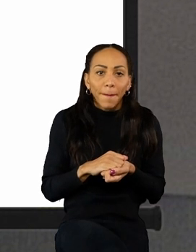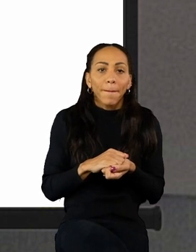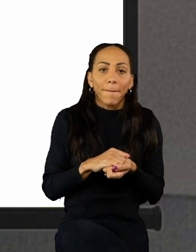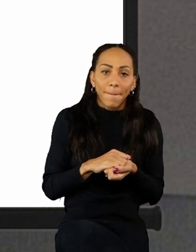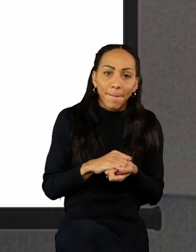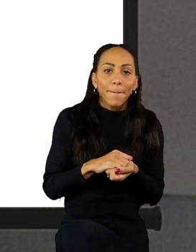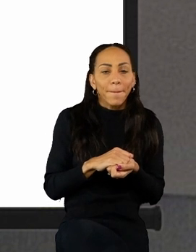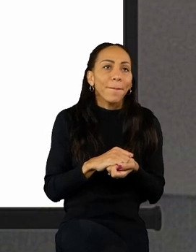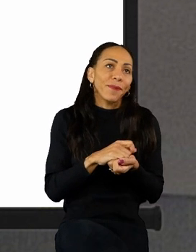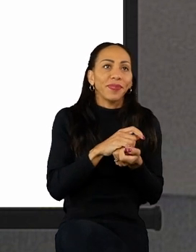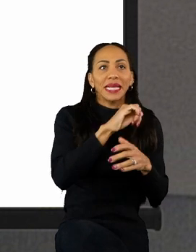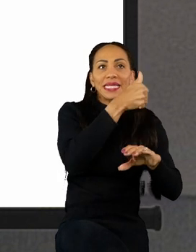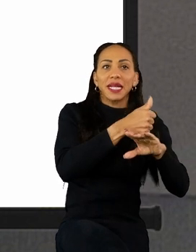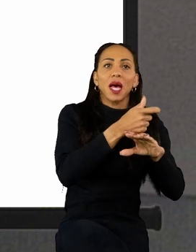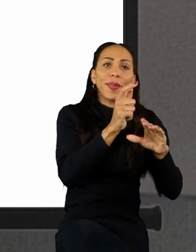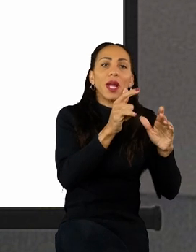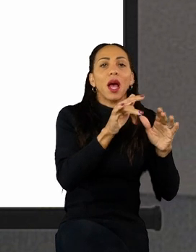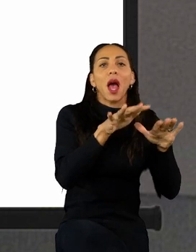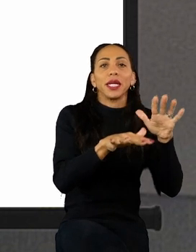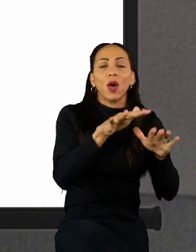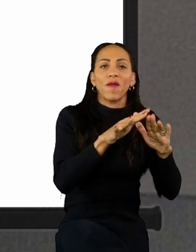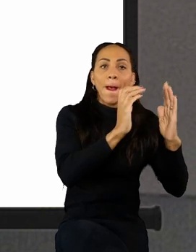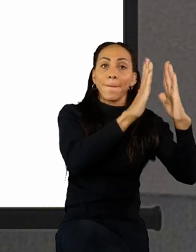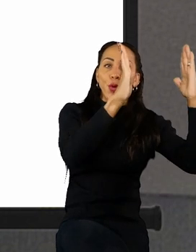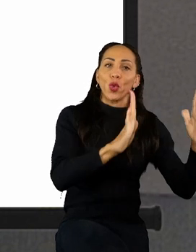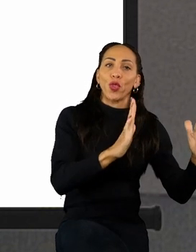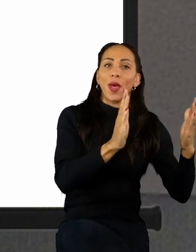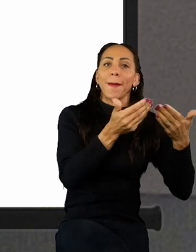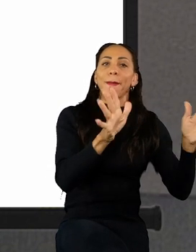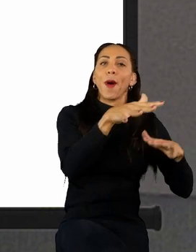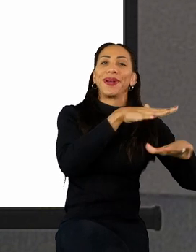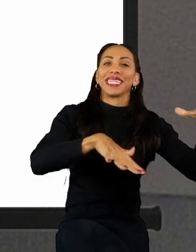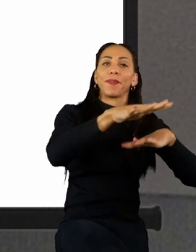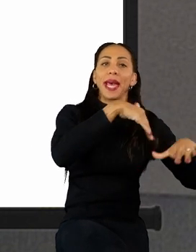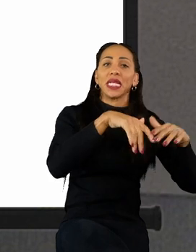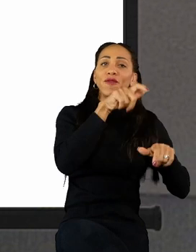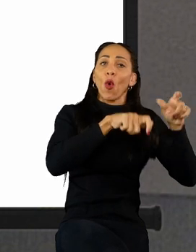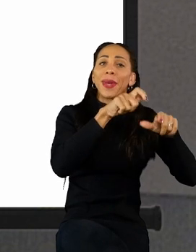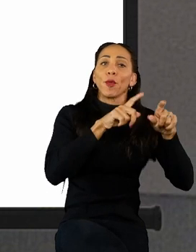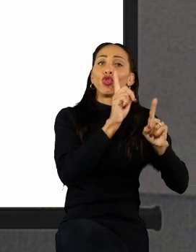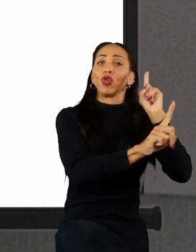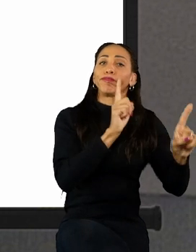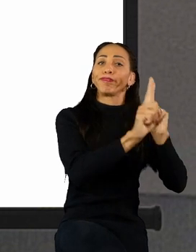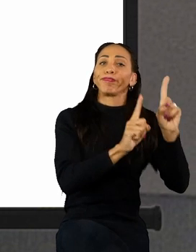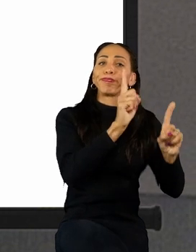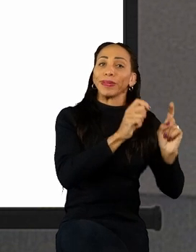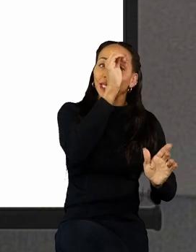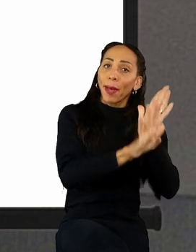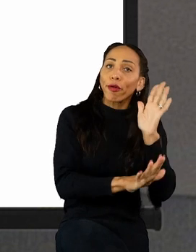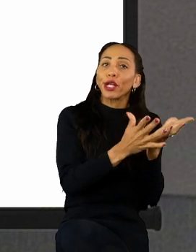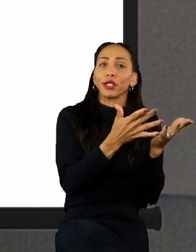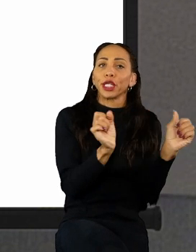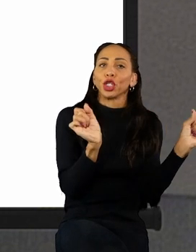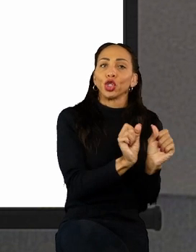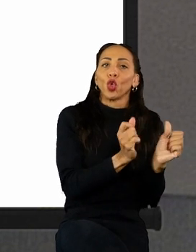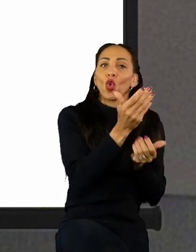sort of booth sort of green screen opportunity in a public space for people to go and experience this short little narrative